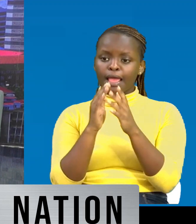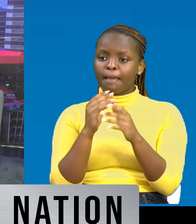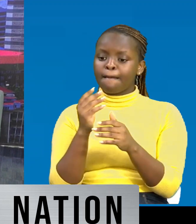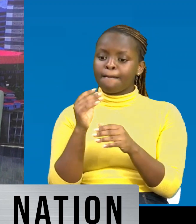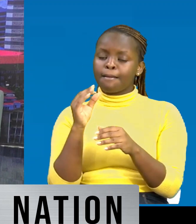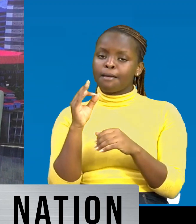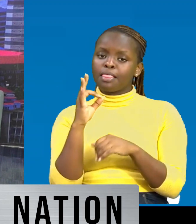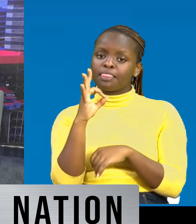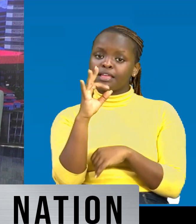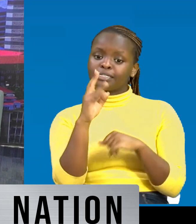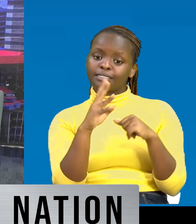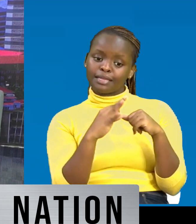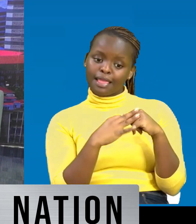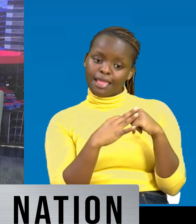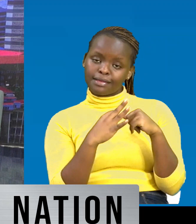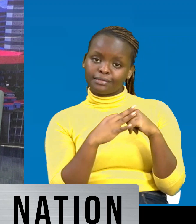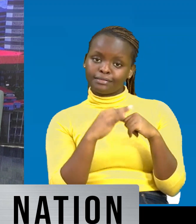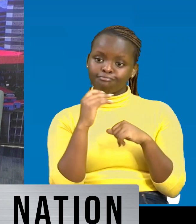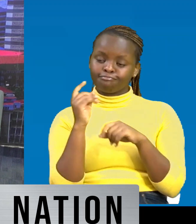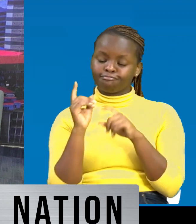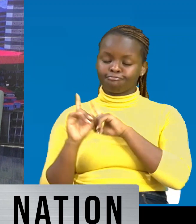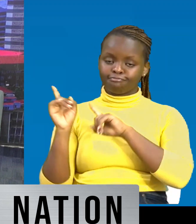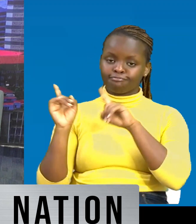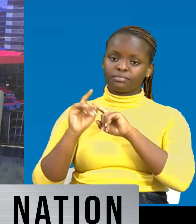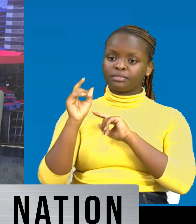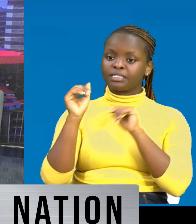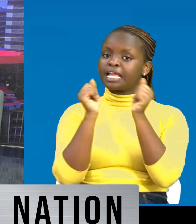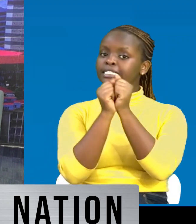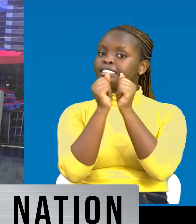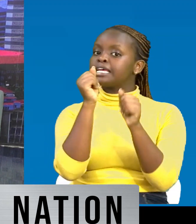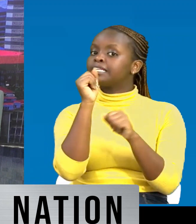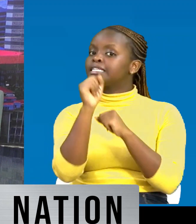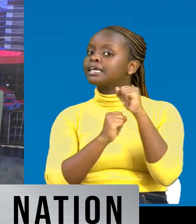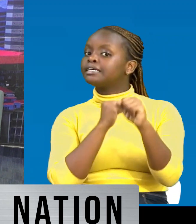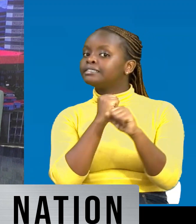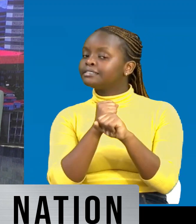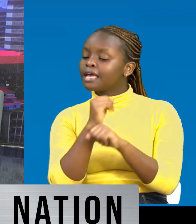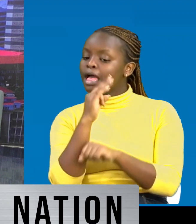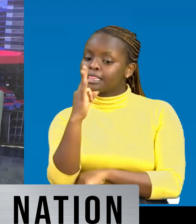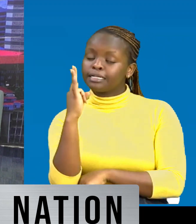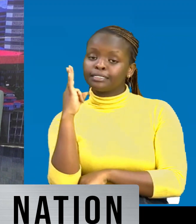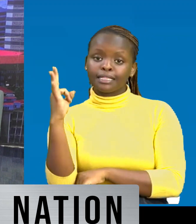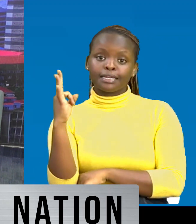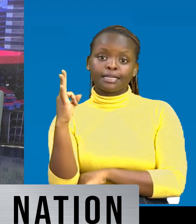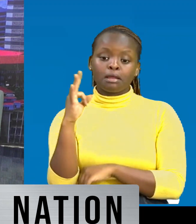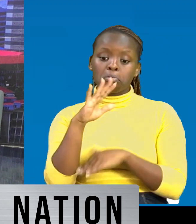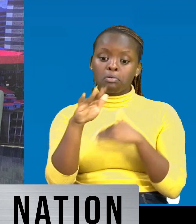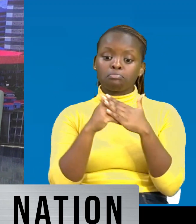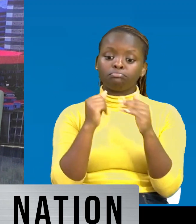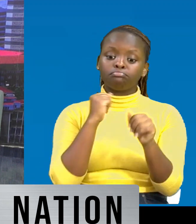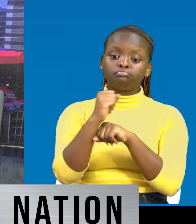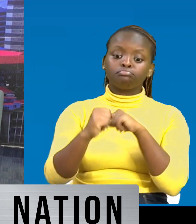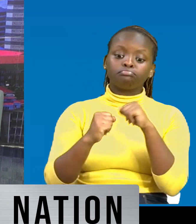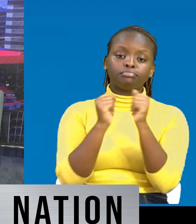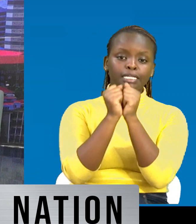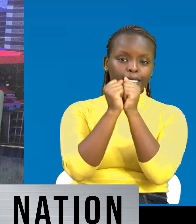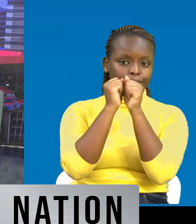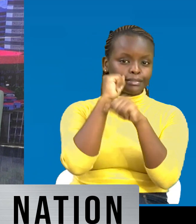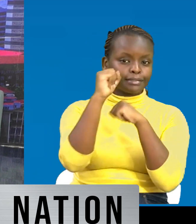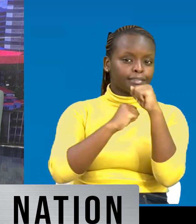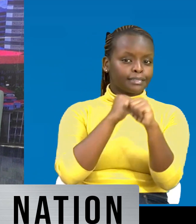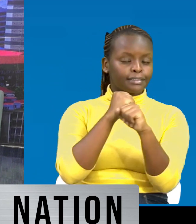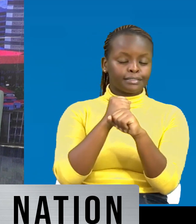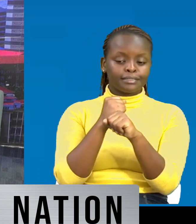Yeah. Previous president Kibaki made, I think, 33 trips. Yeah. In all the 10 years. Yeah. Jonah,